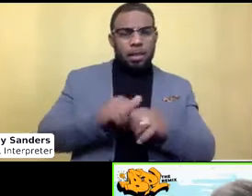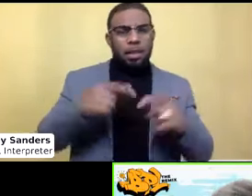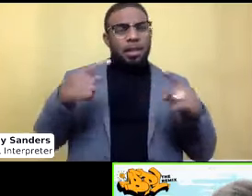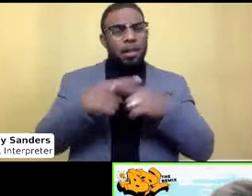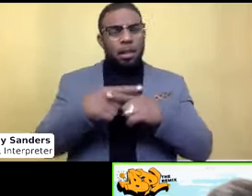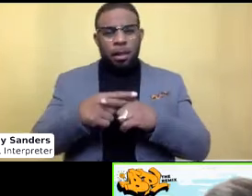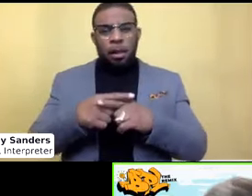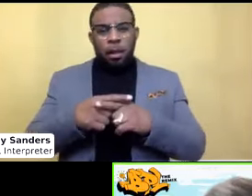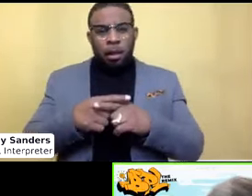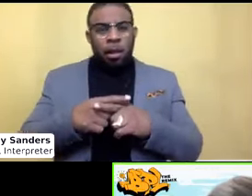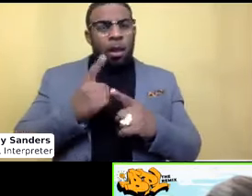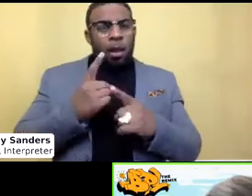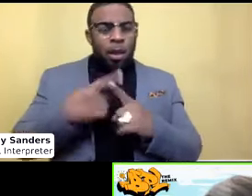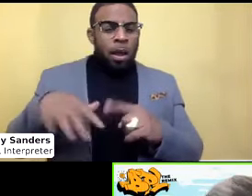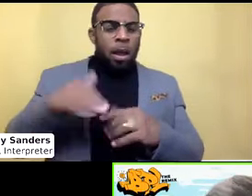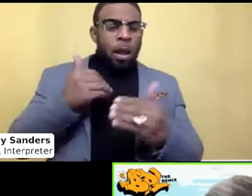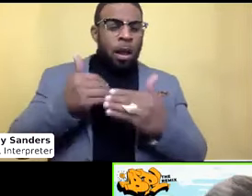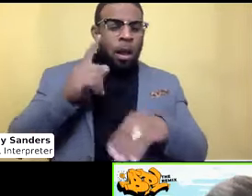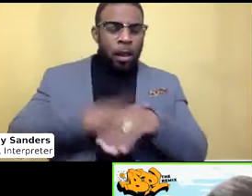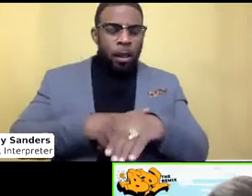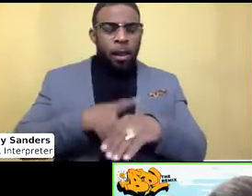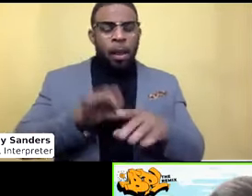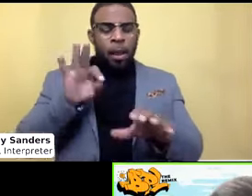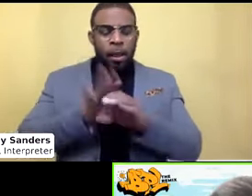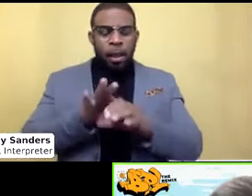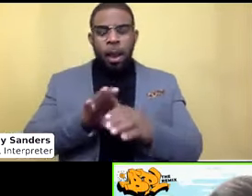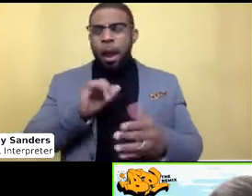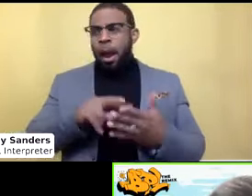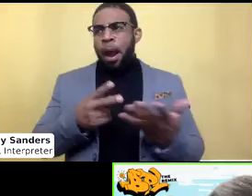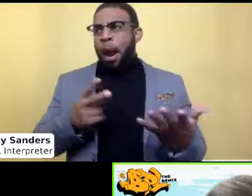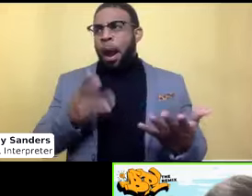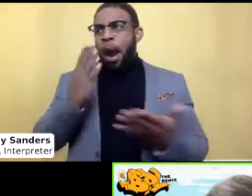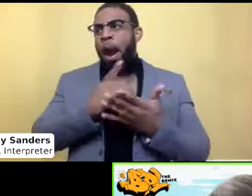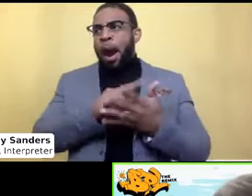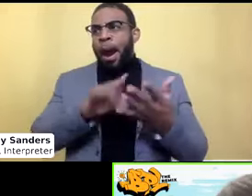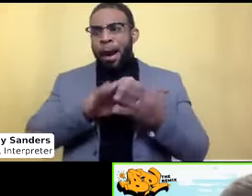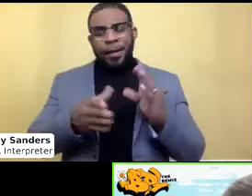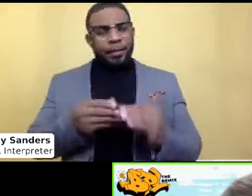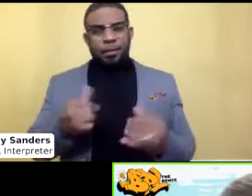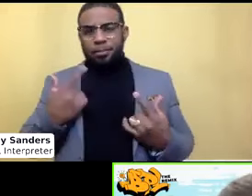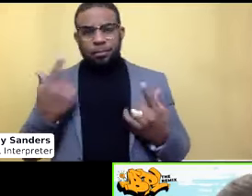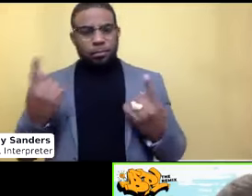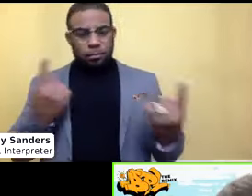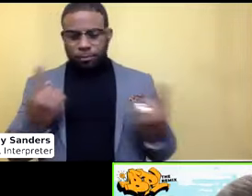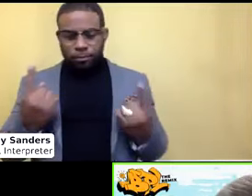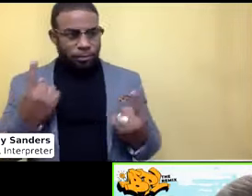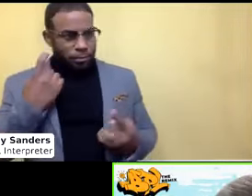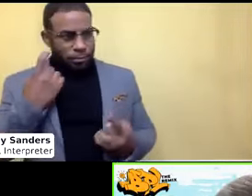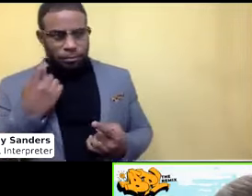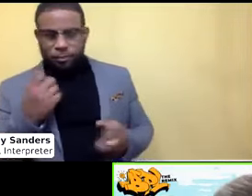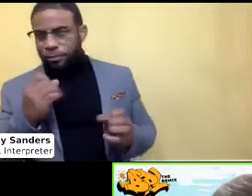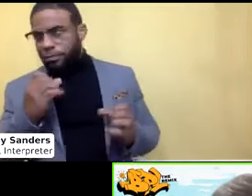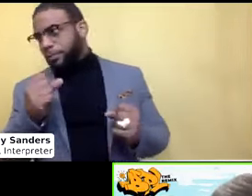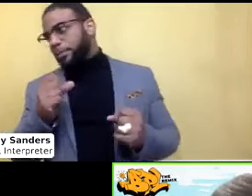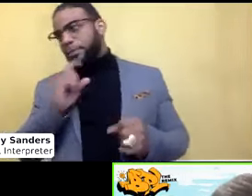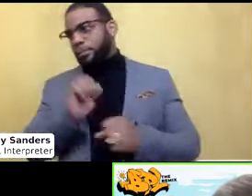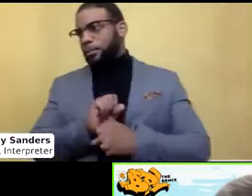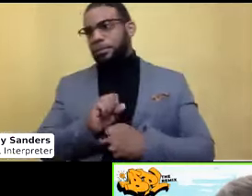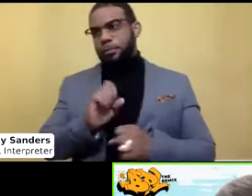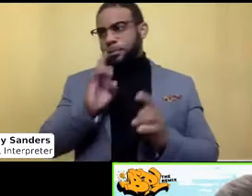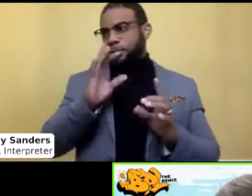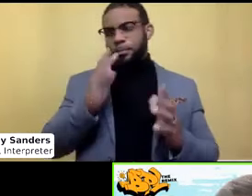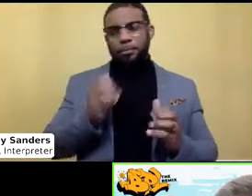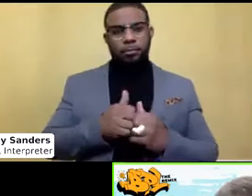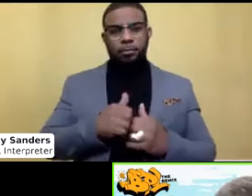conflict right around the time of the elections. I mean, some of the stories that have been coming out lately are absolutely terrible,